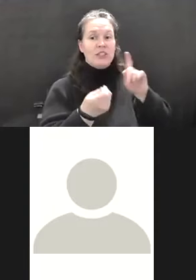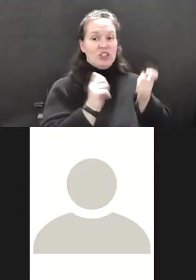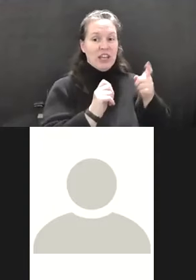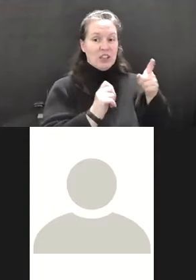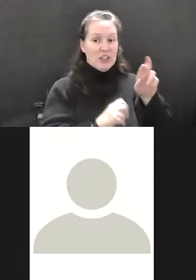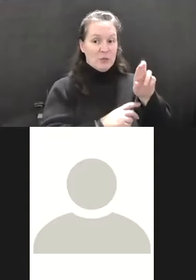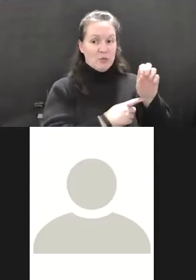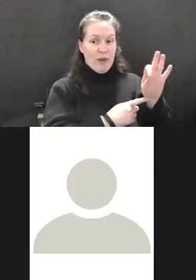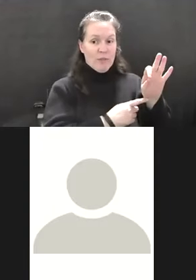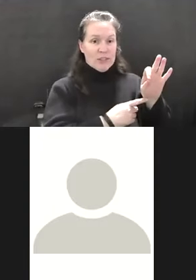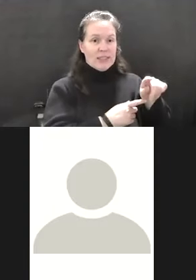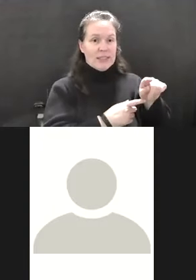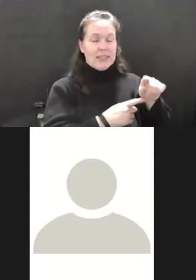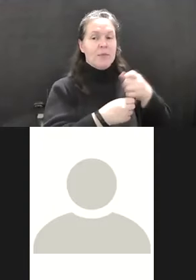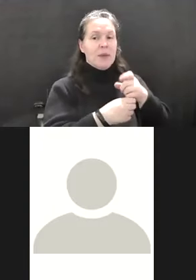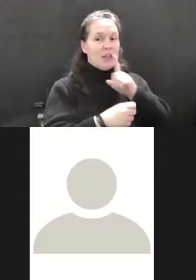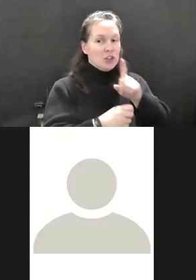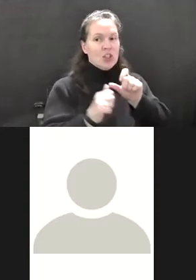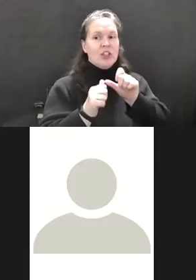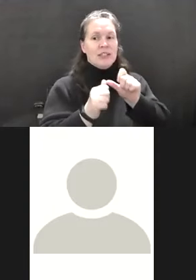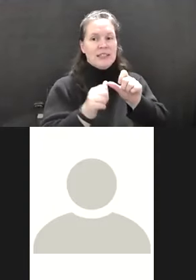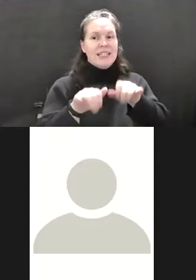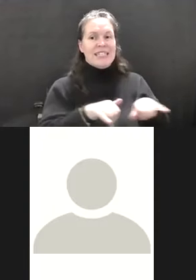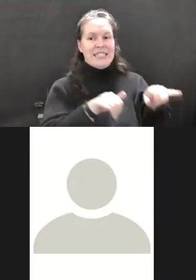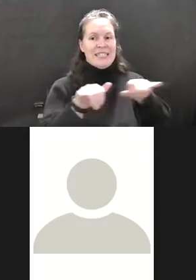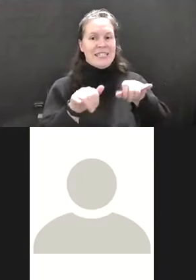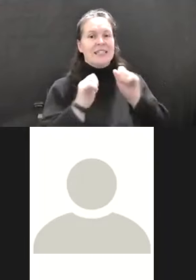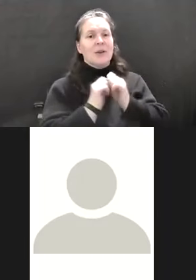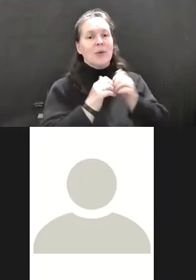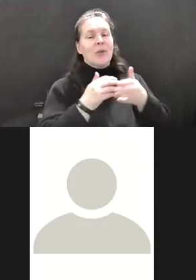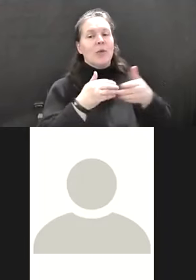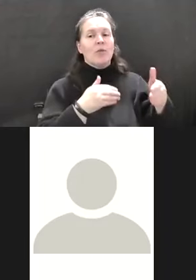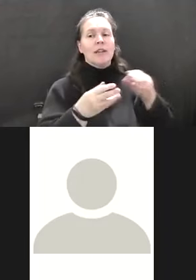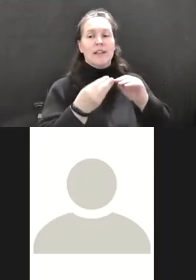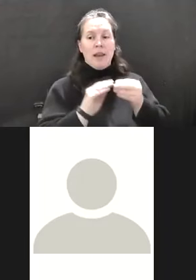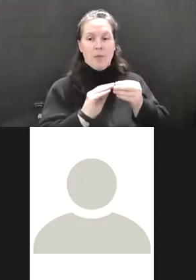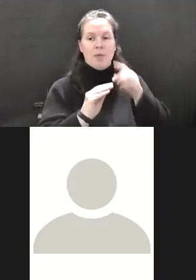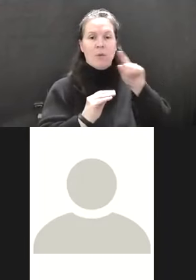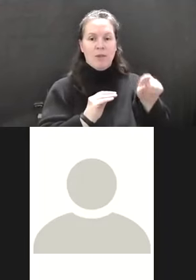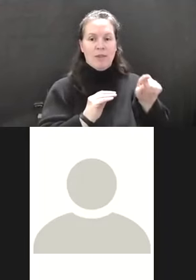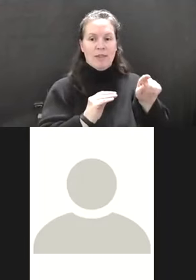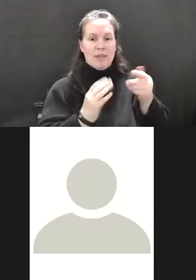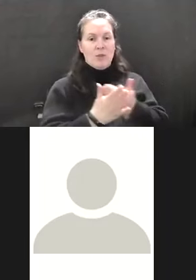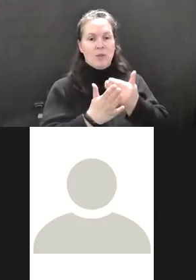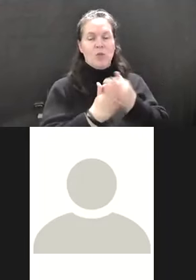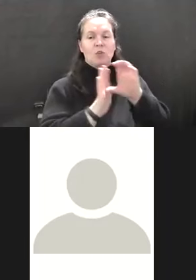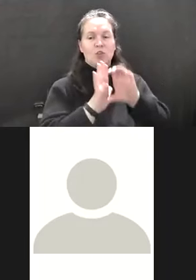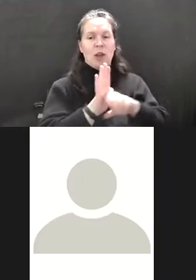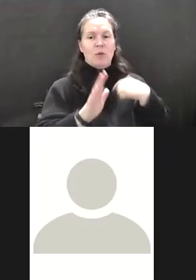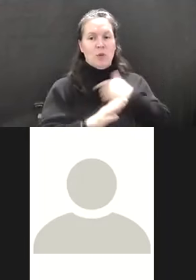we're just ensuring it's consistent with the rest of the numbering for this new chapter that we're